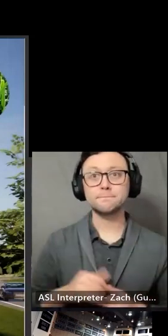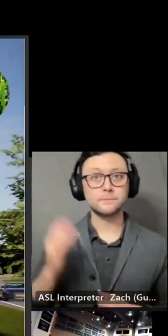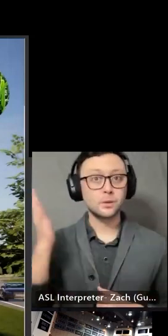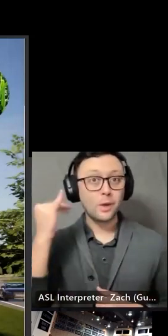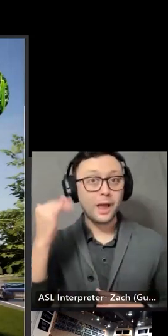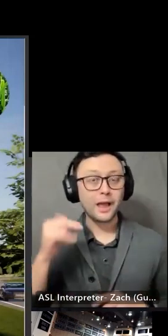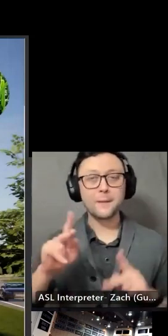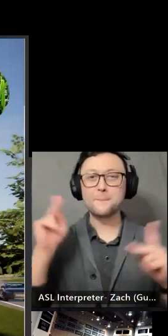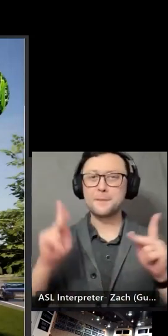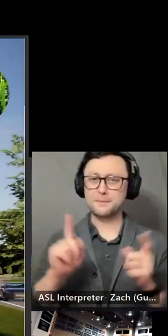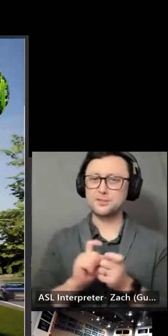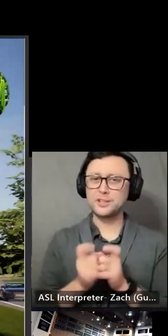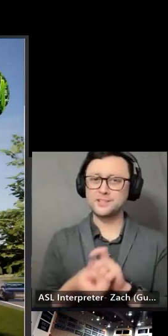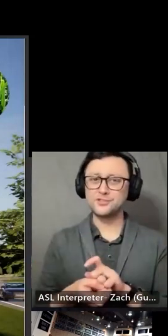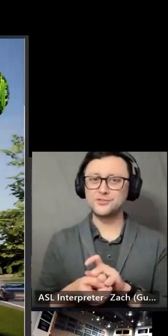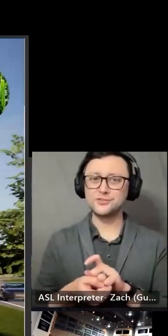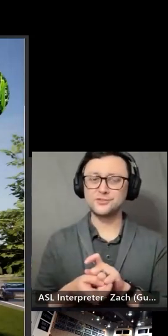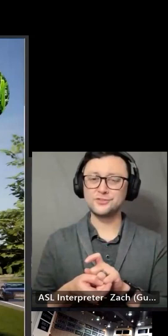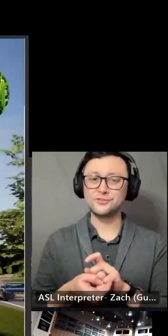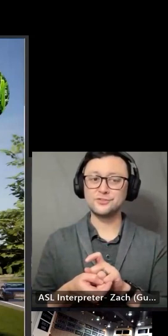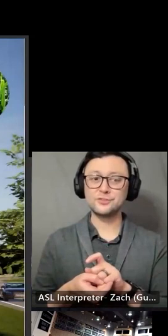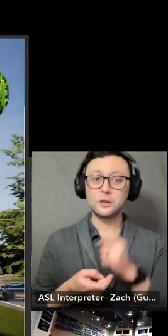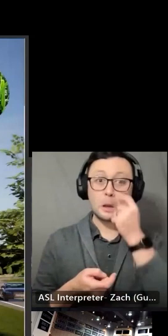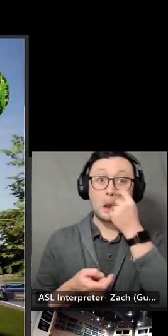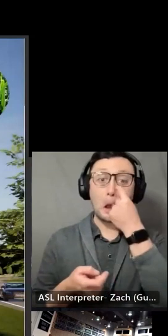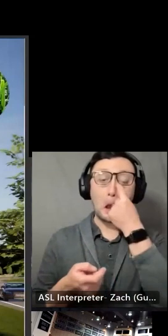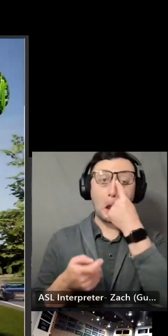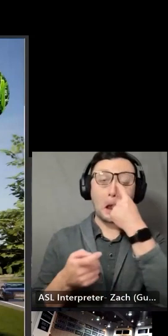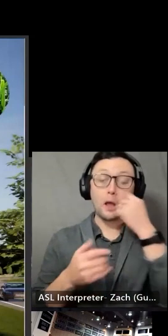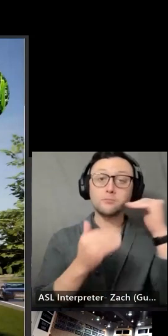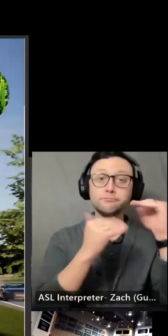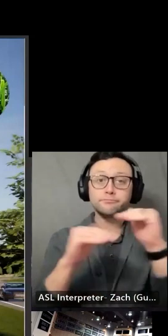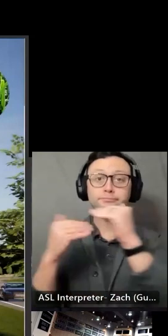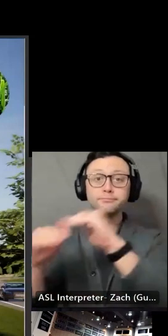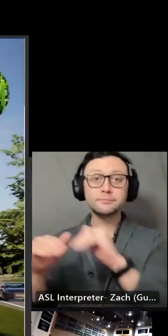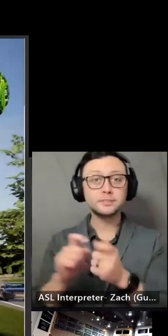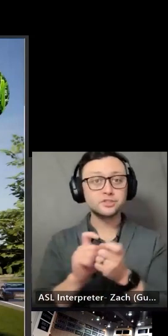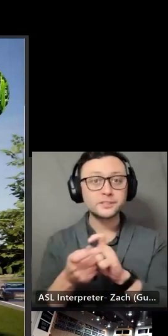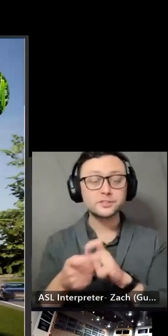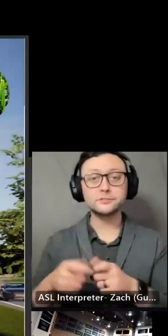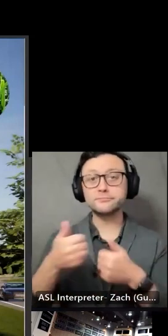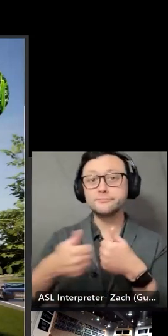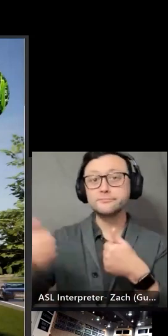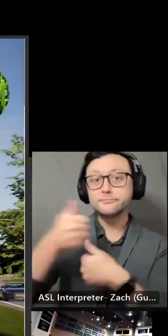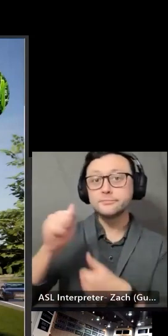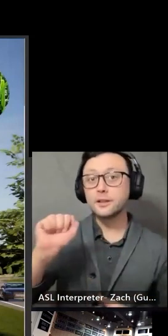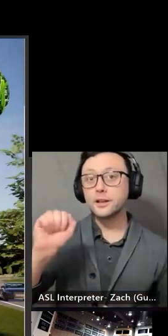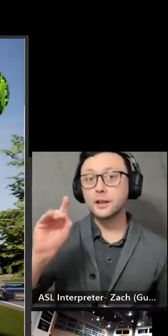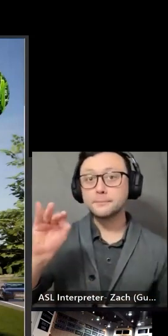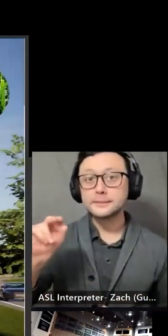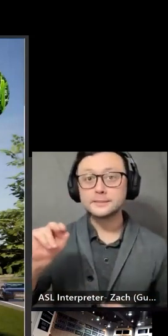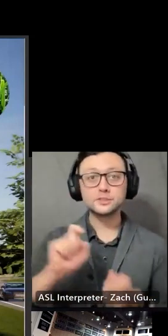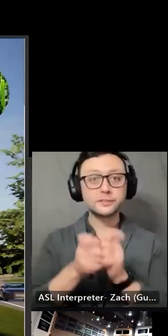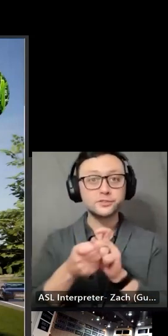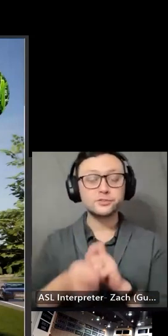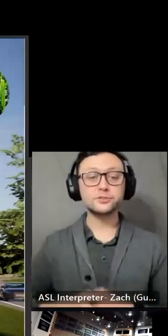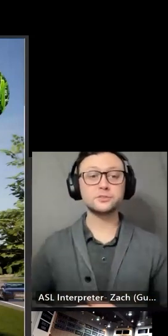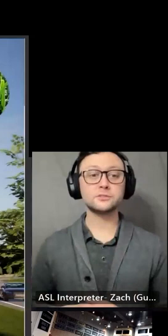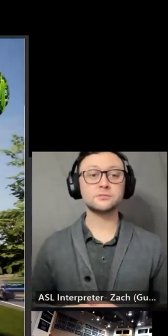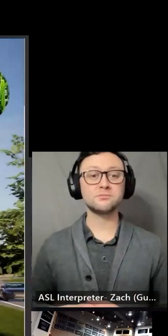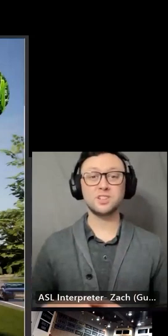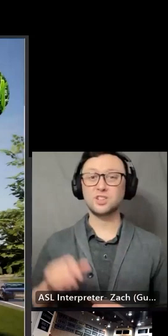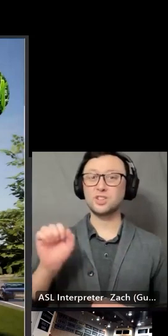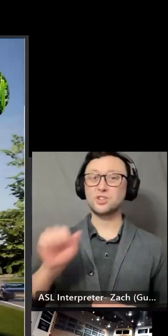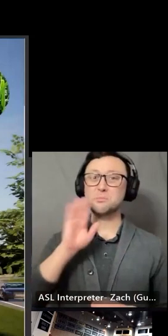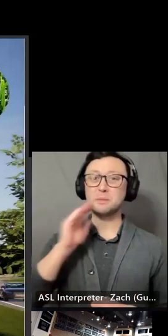people changed. Administrations change. These things happen all the time. We could be standing here 5 years from now saying,